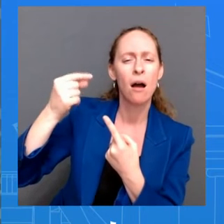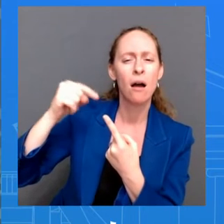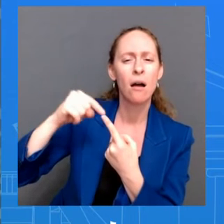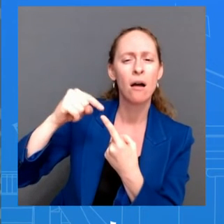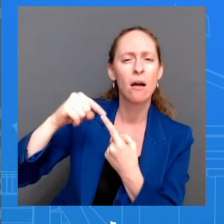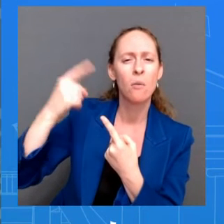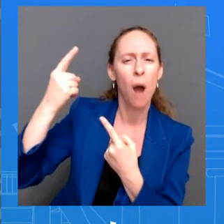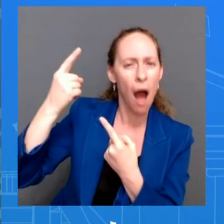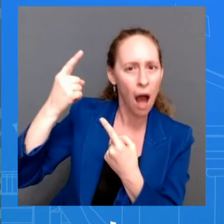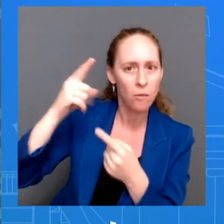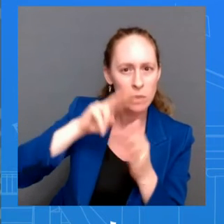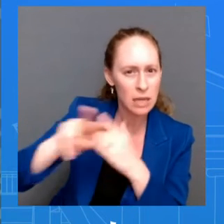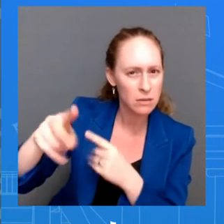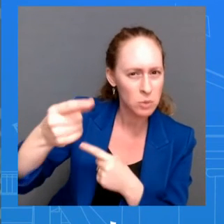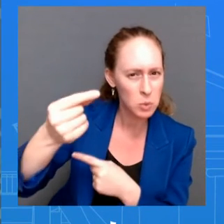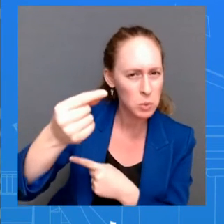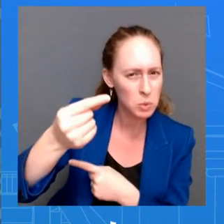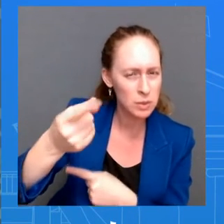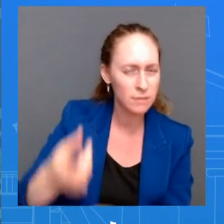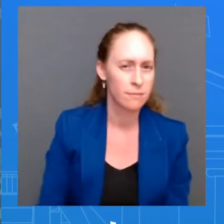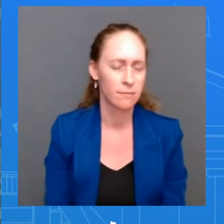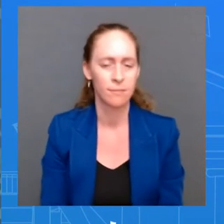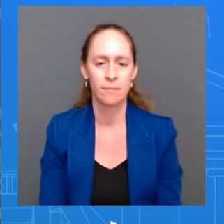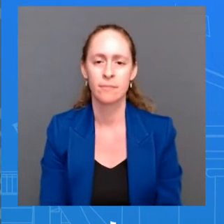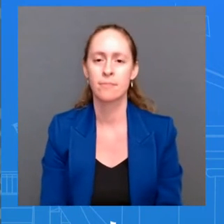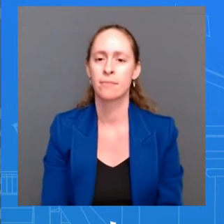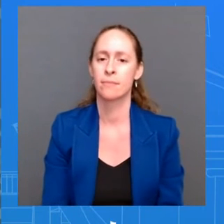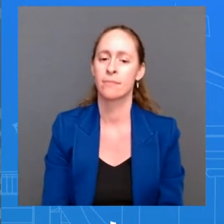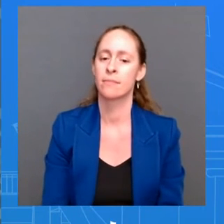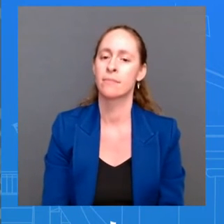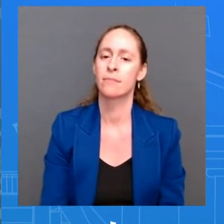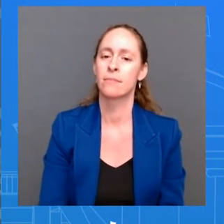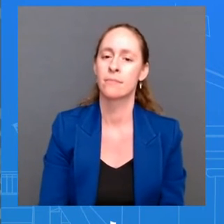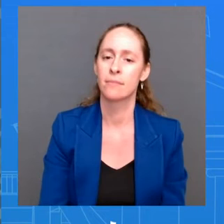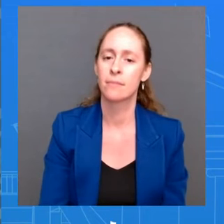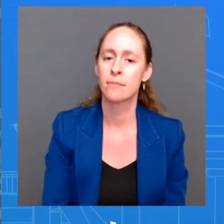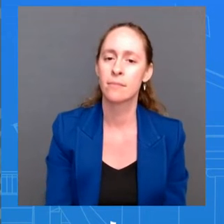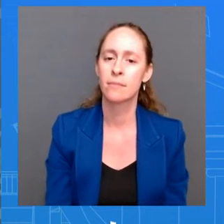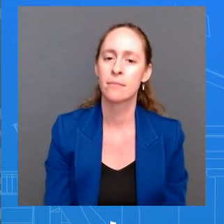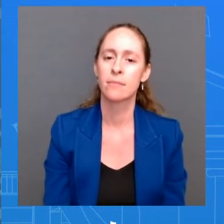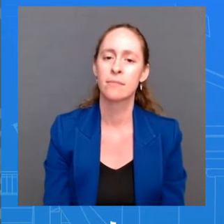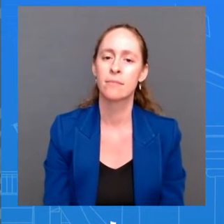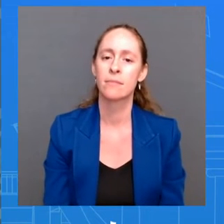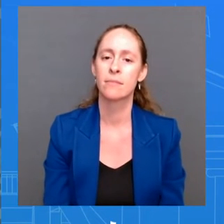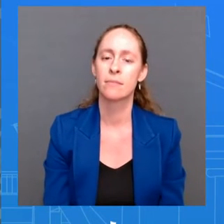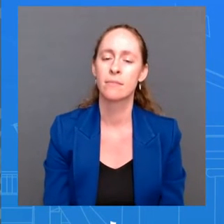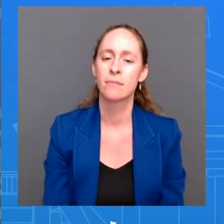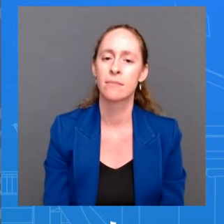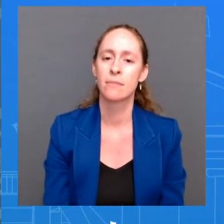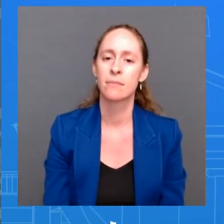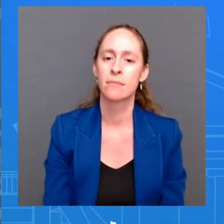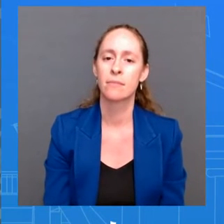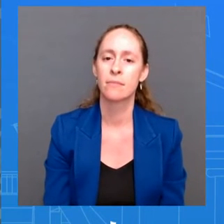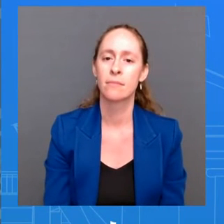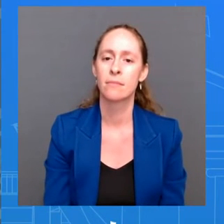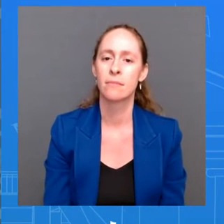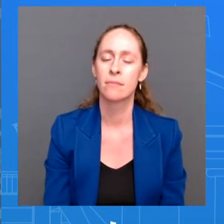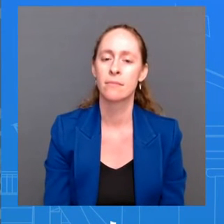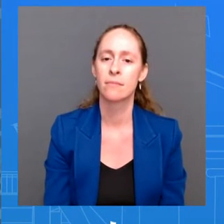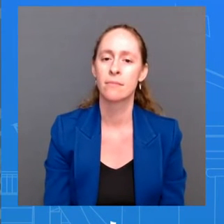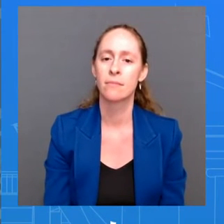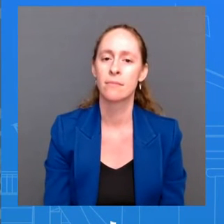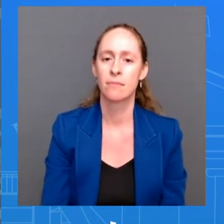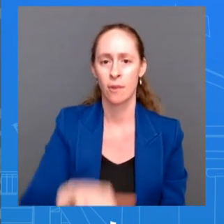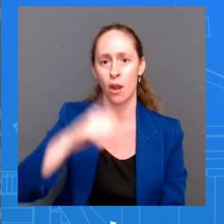in a statement, the compromise agreed to under the rubrics of the inflation reduction of 2022 is far more than just an act